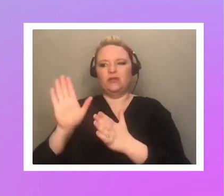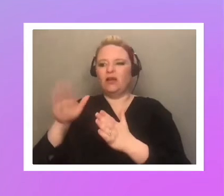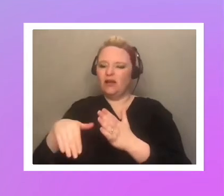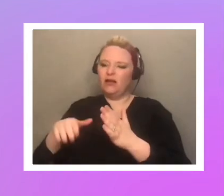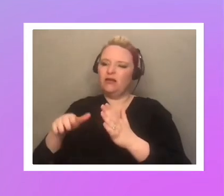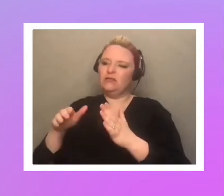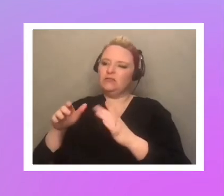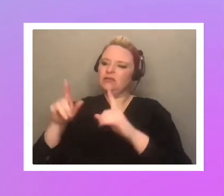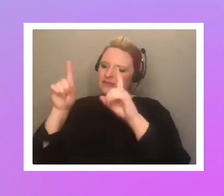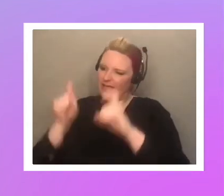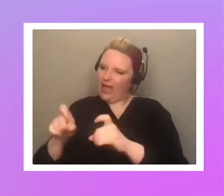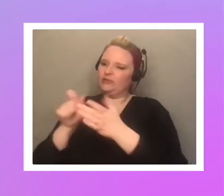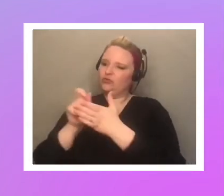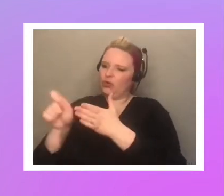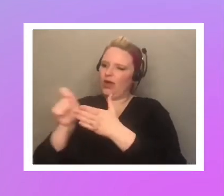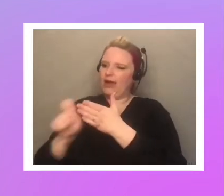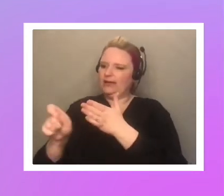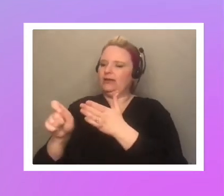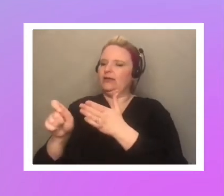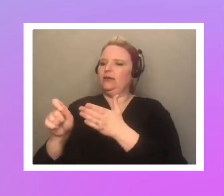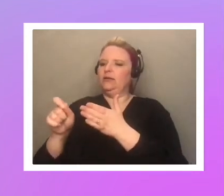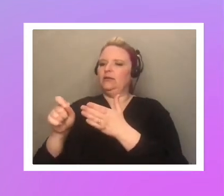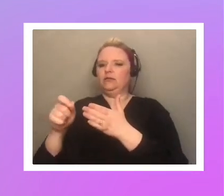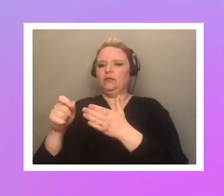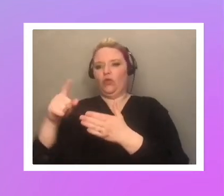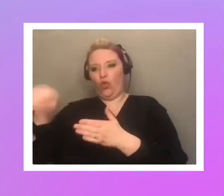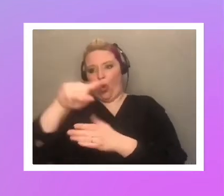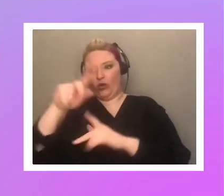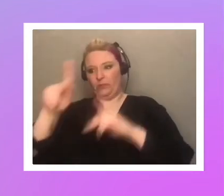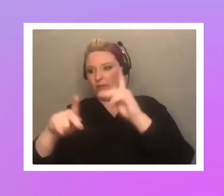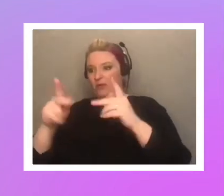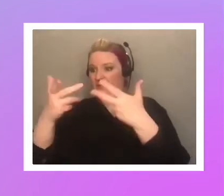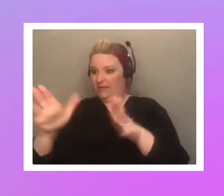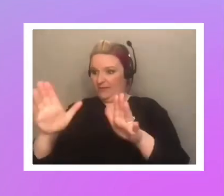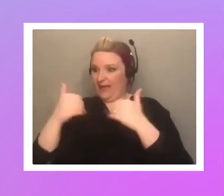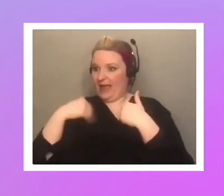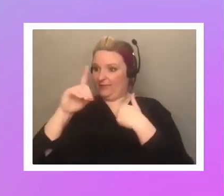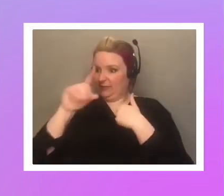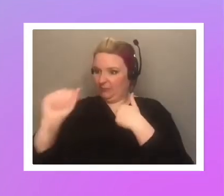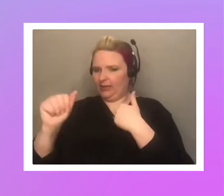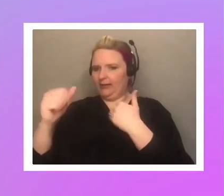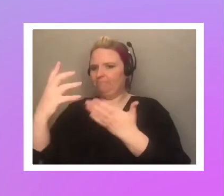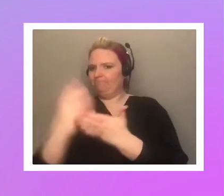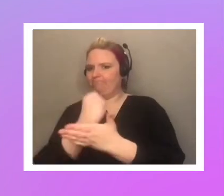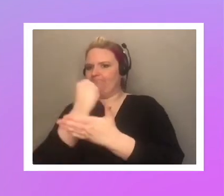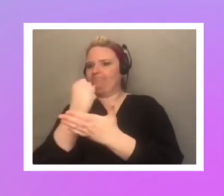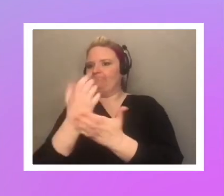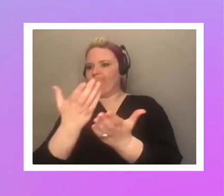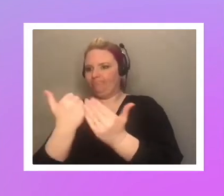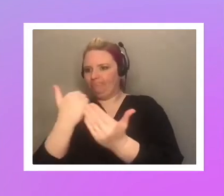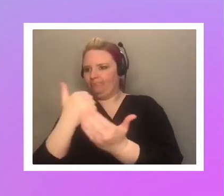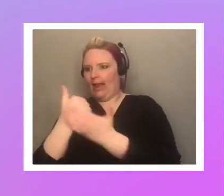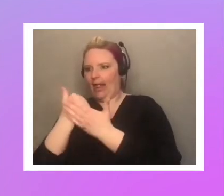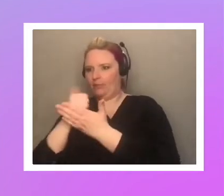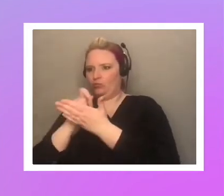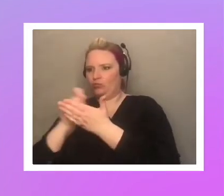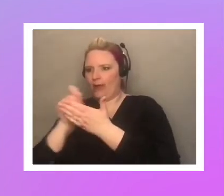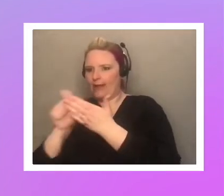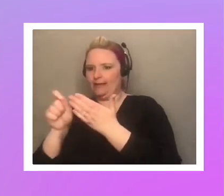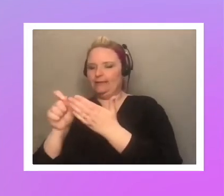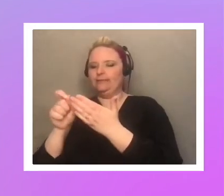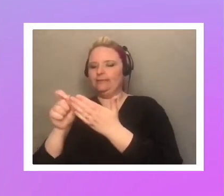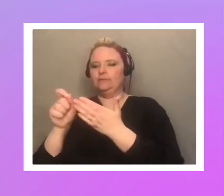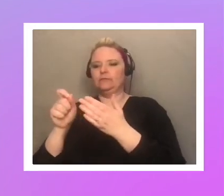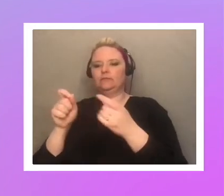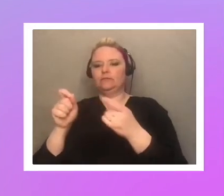their writing with people who have disabilities. And particularly, it's helpful if you talk with people who